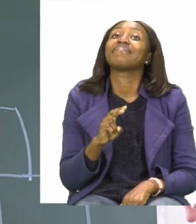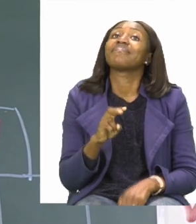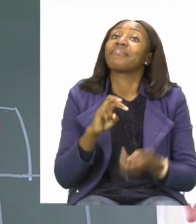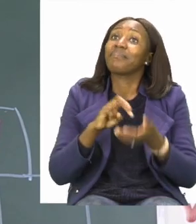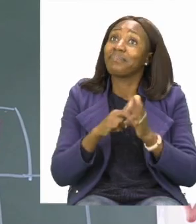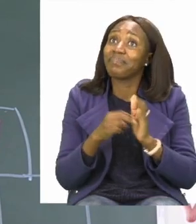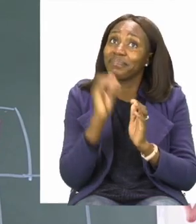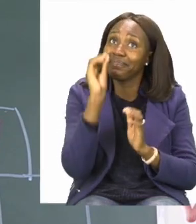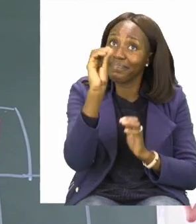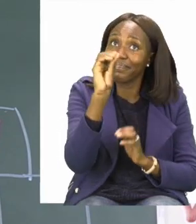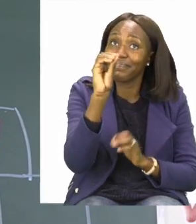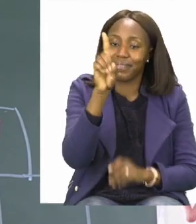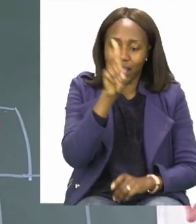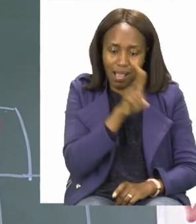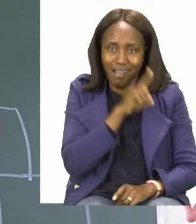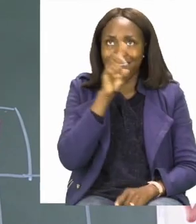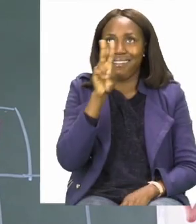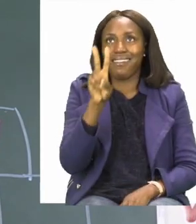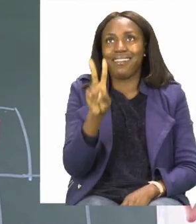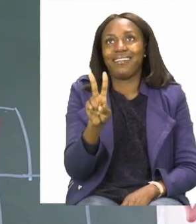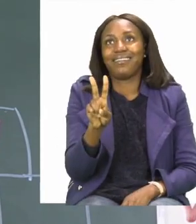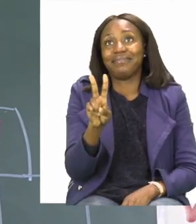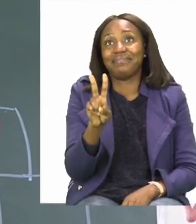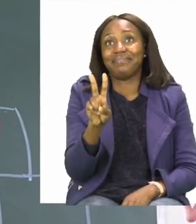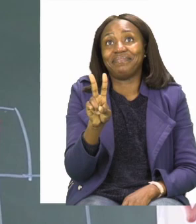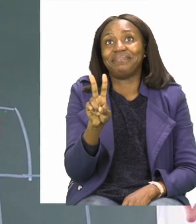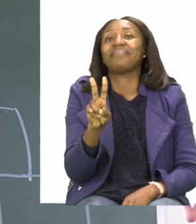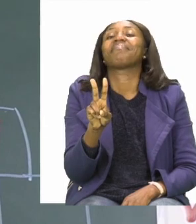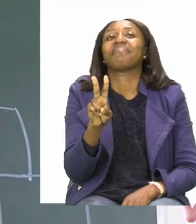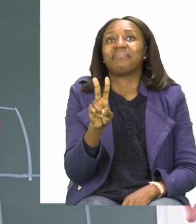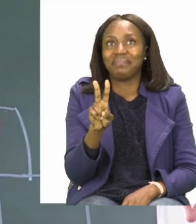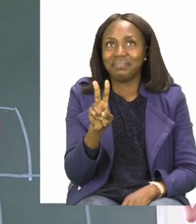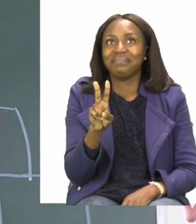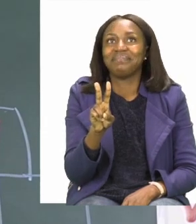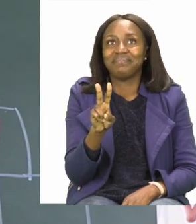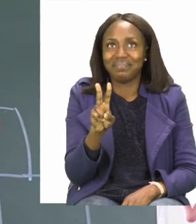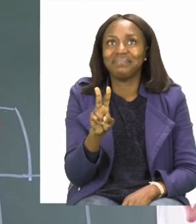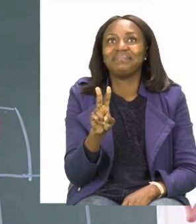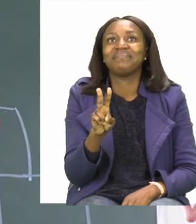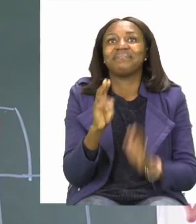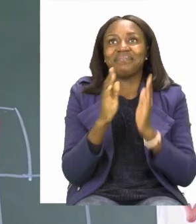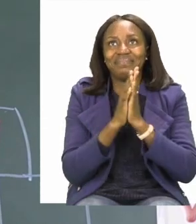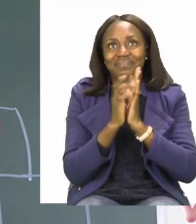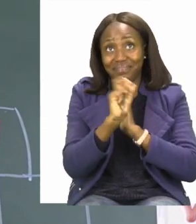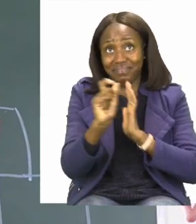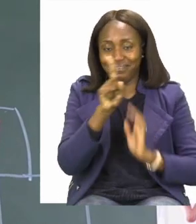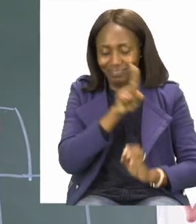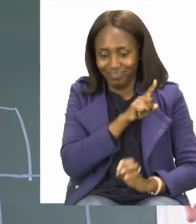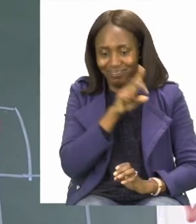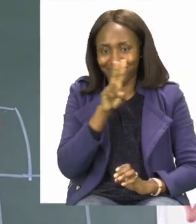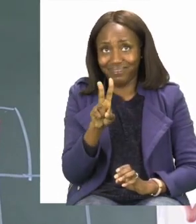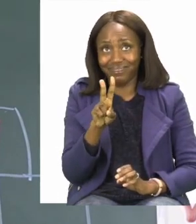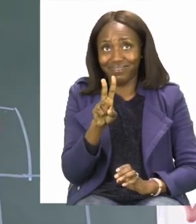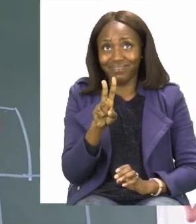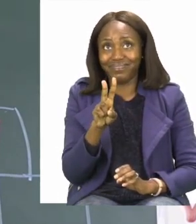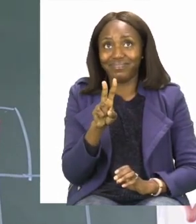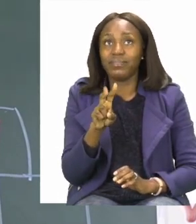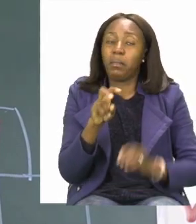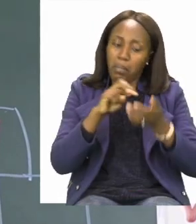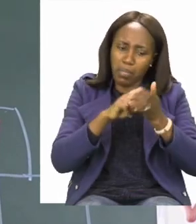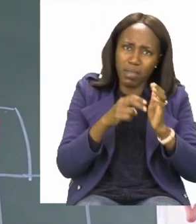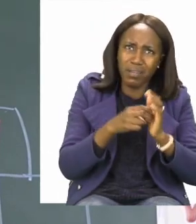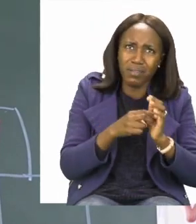and girls, is 12. So go ahead and write 12. So that